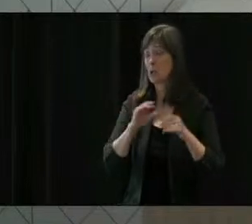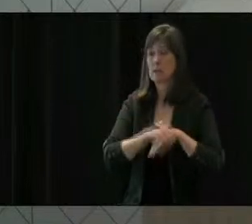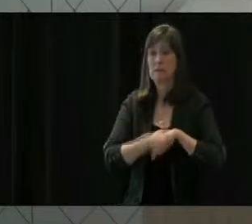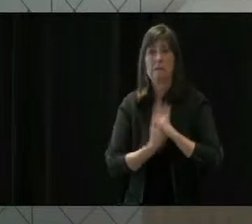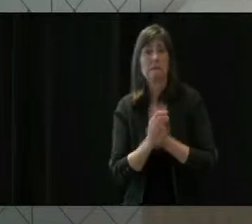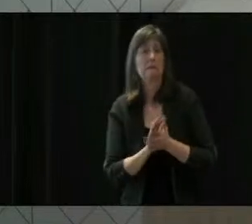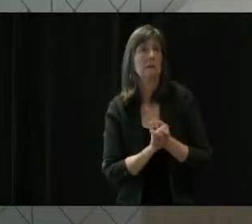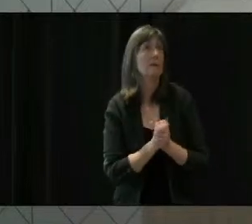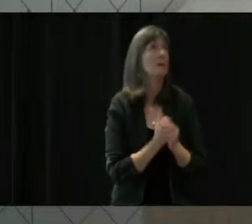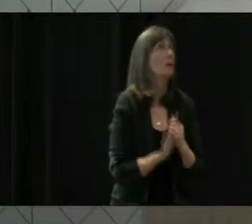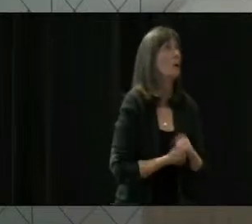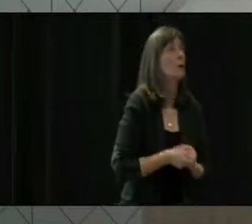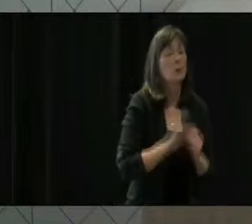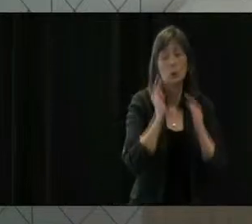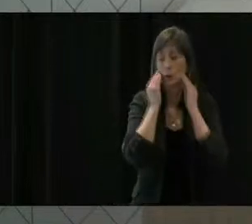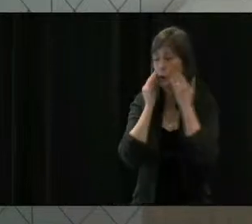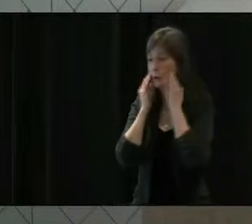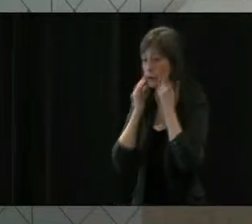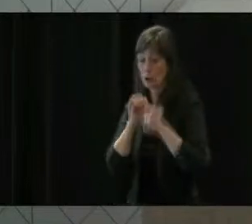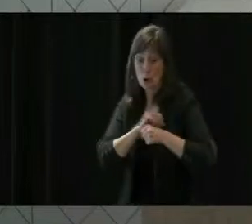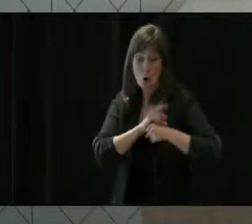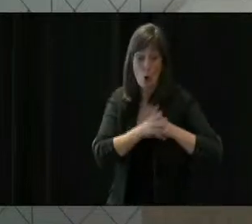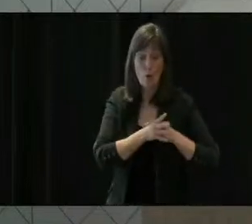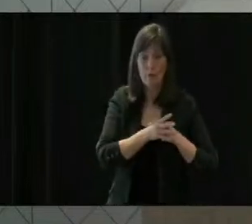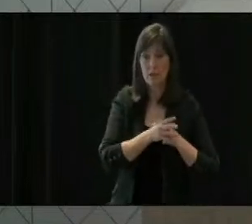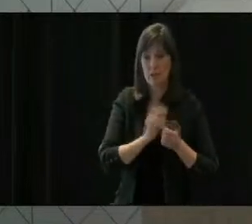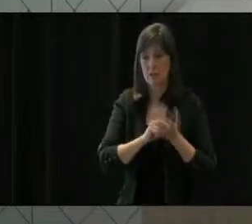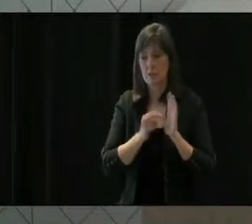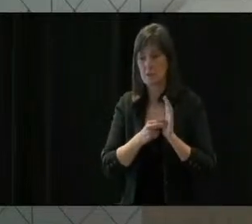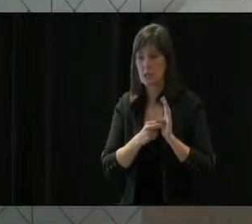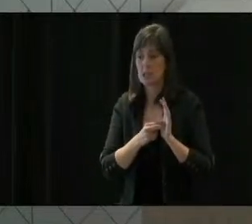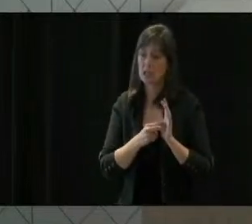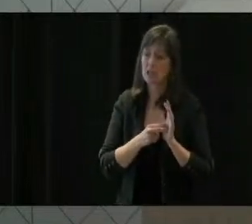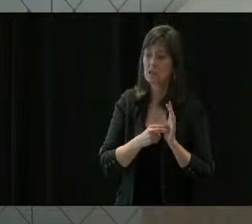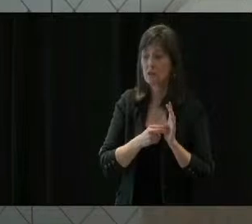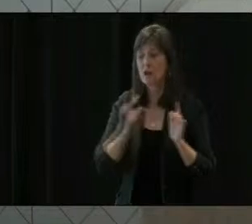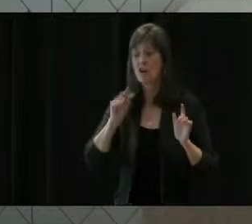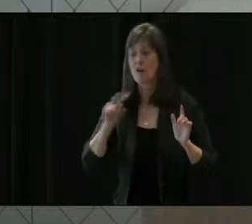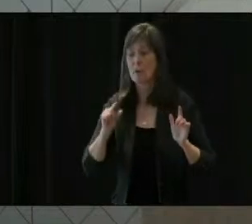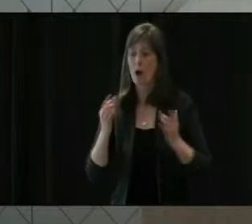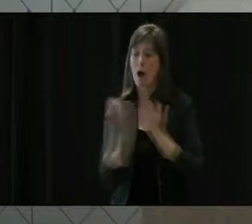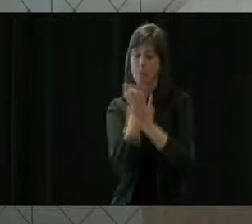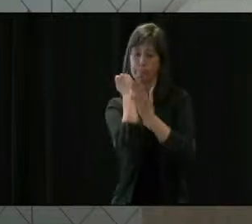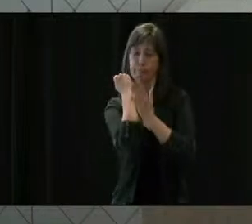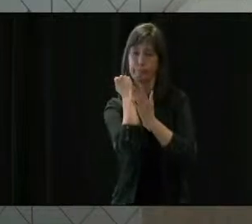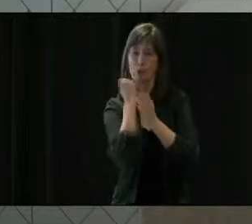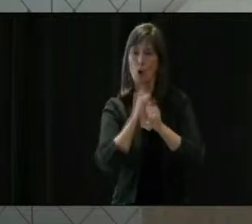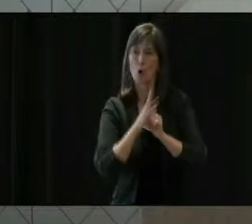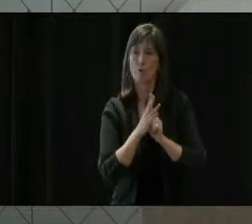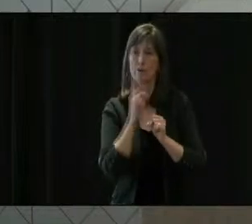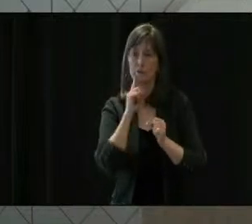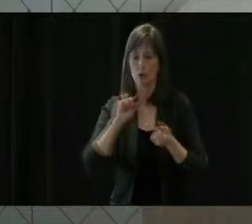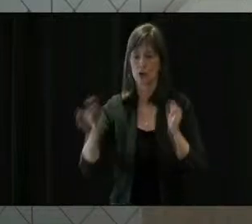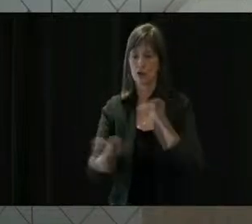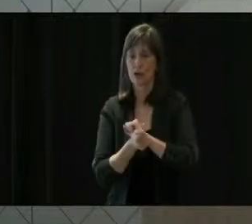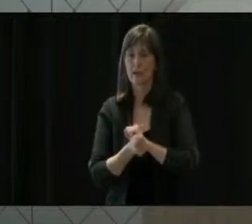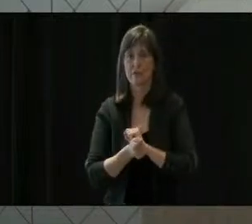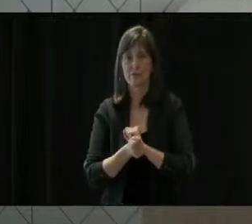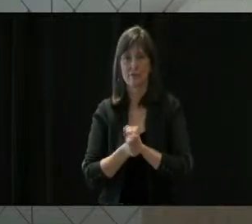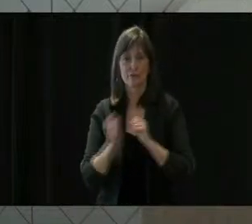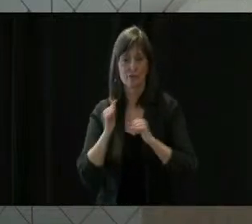that the COVID pandemic has given governments leeway to bring in lots of scary, big transformational